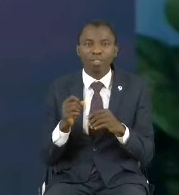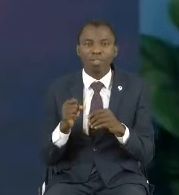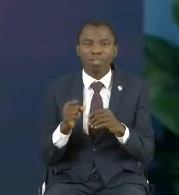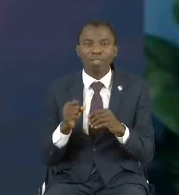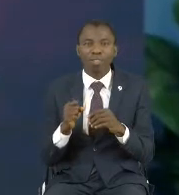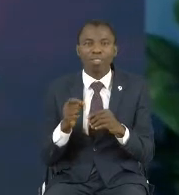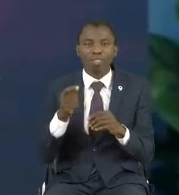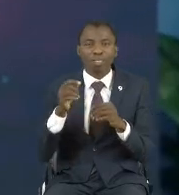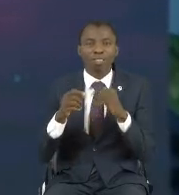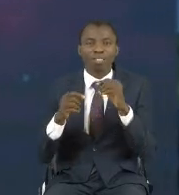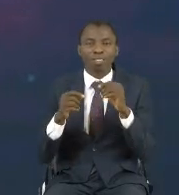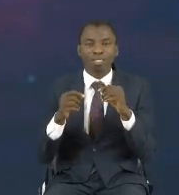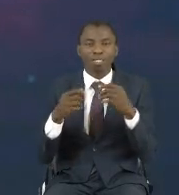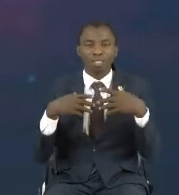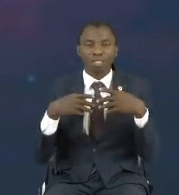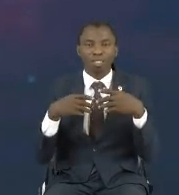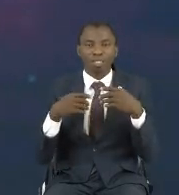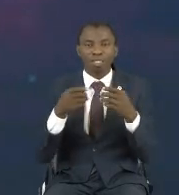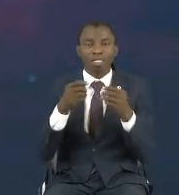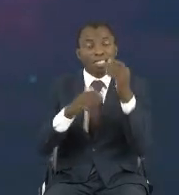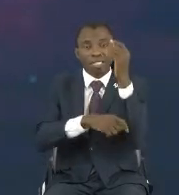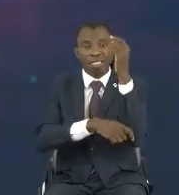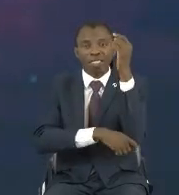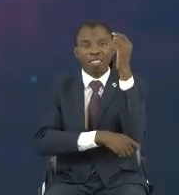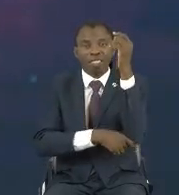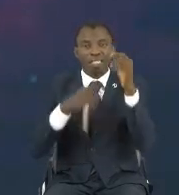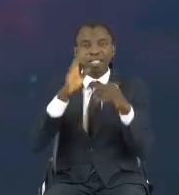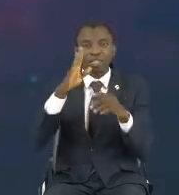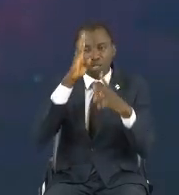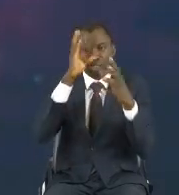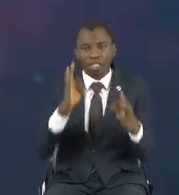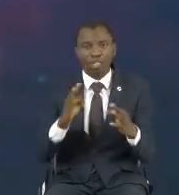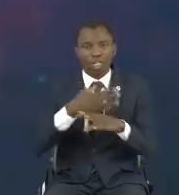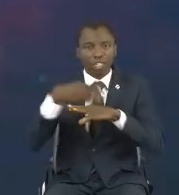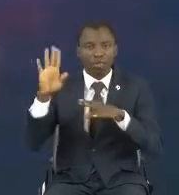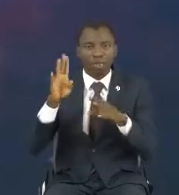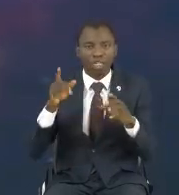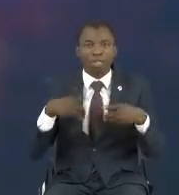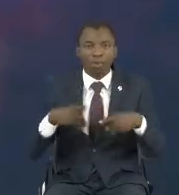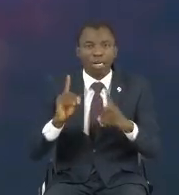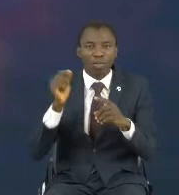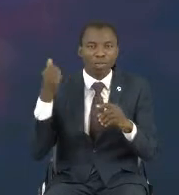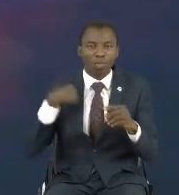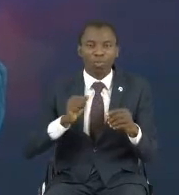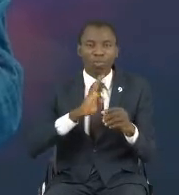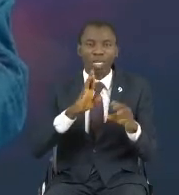stealing your decision away? While you are doing this, doing that.